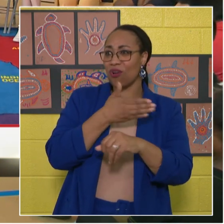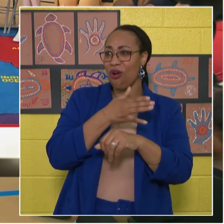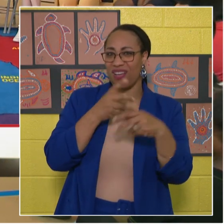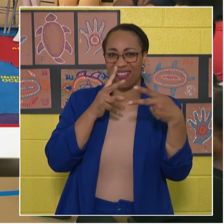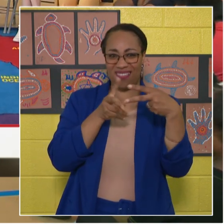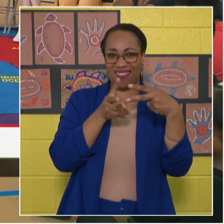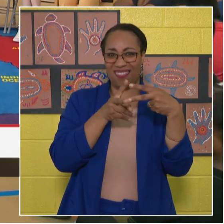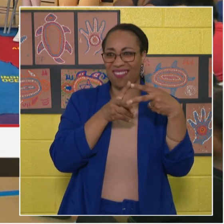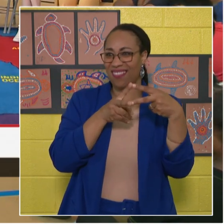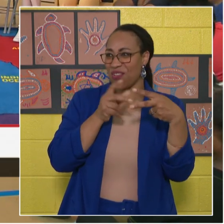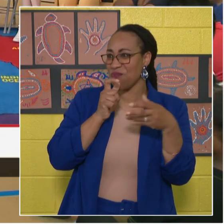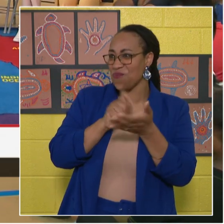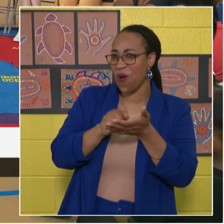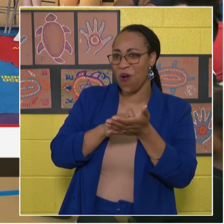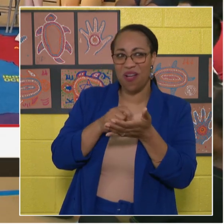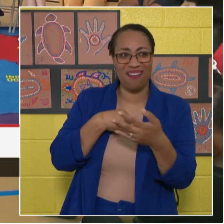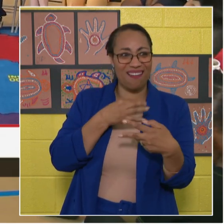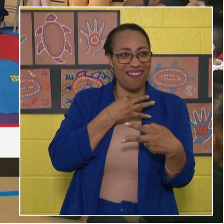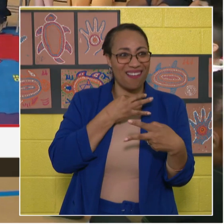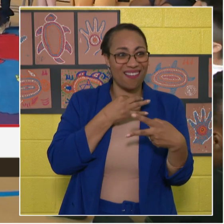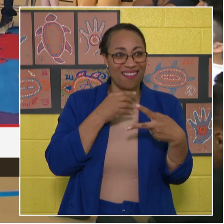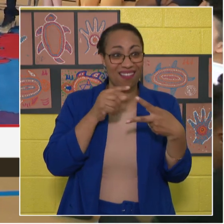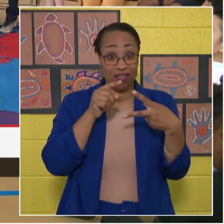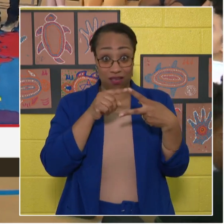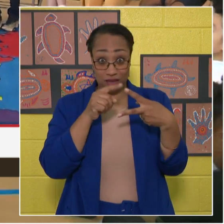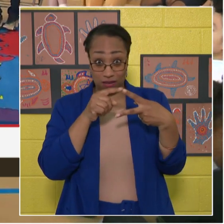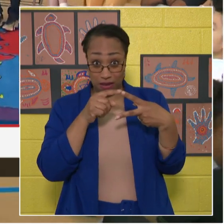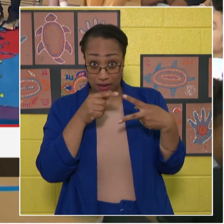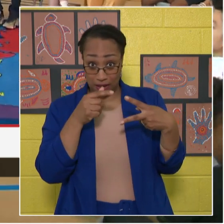The best city in the nation?